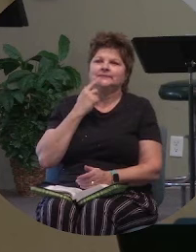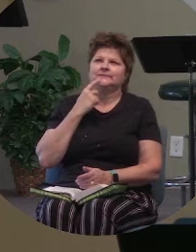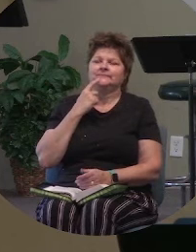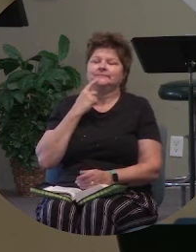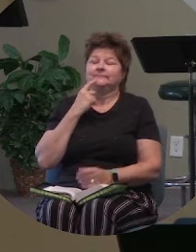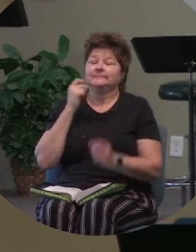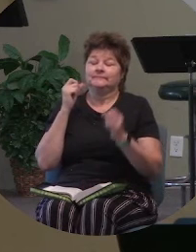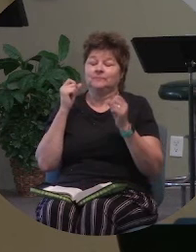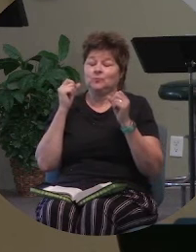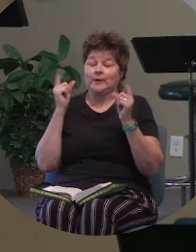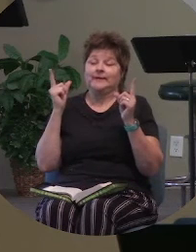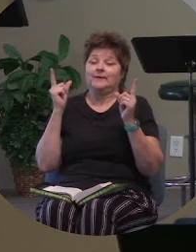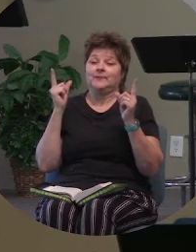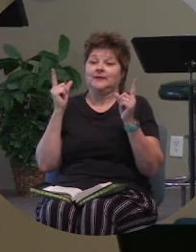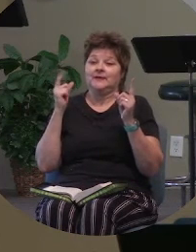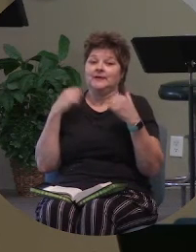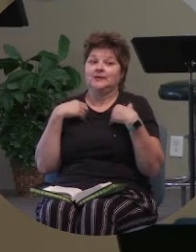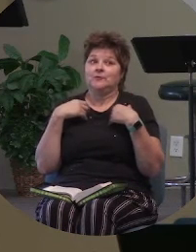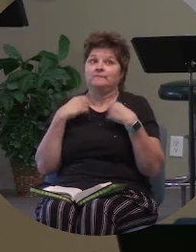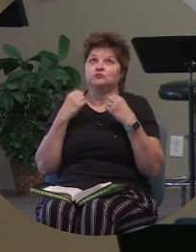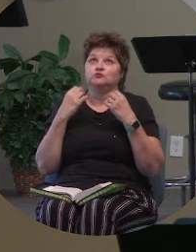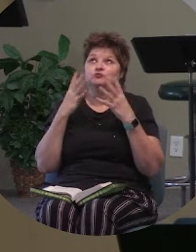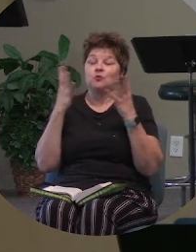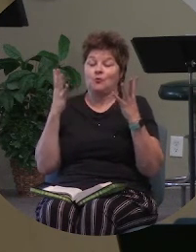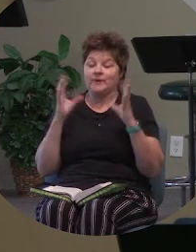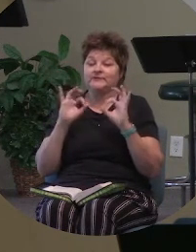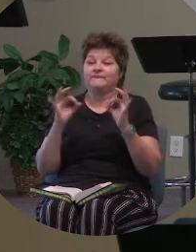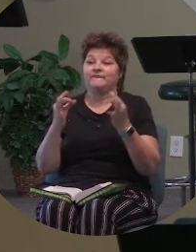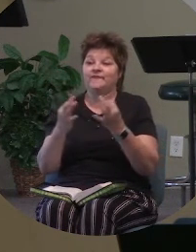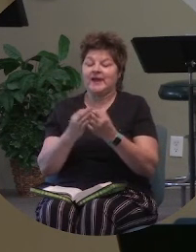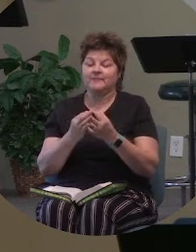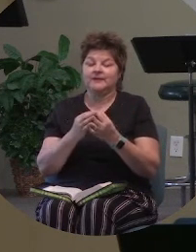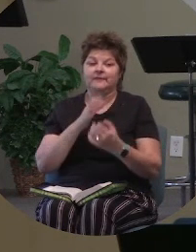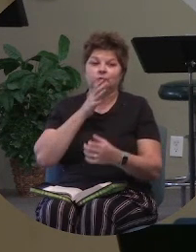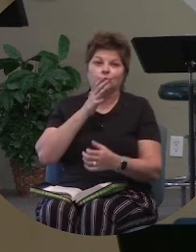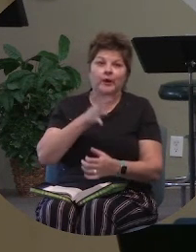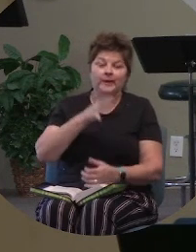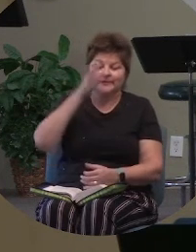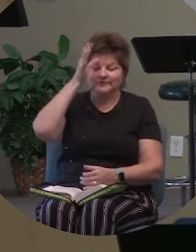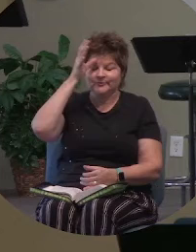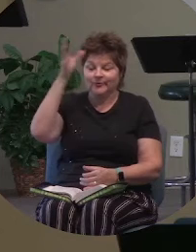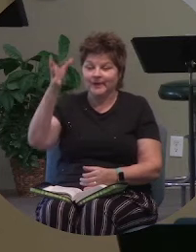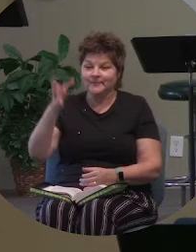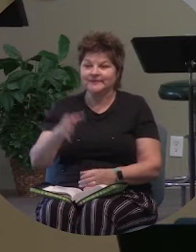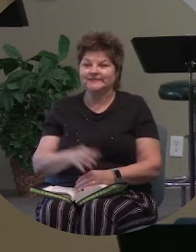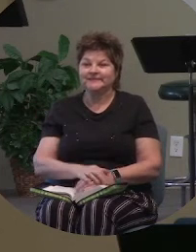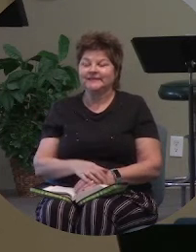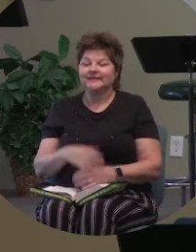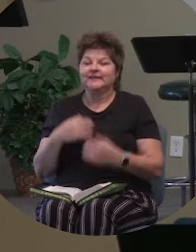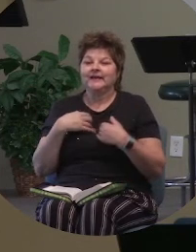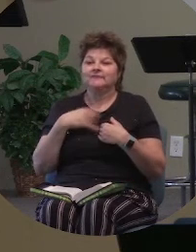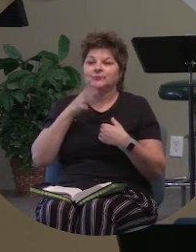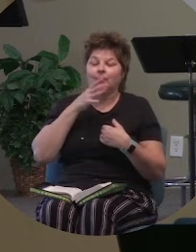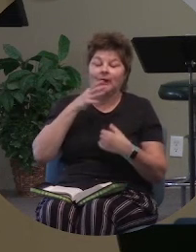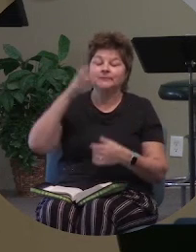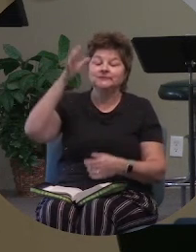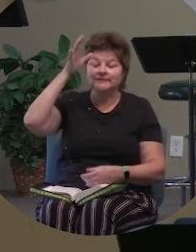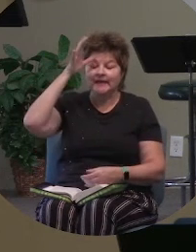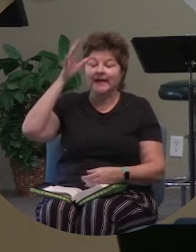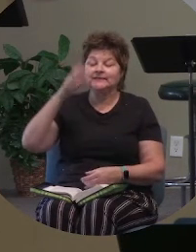eyes, Ray. You've got all kinds of family. You got some grandmas and grandpas. You got some moms and